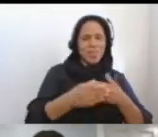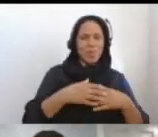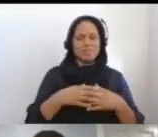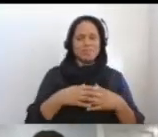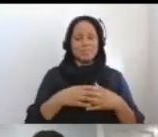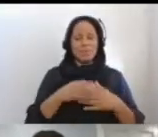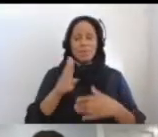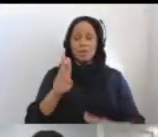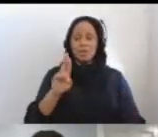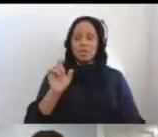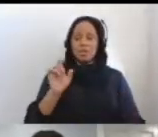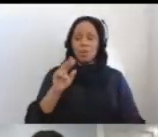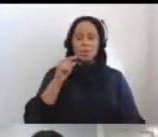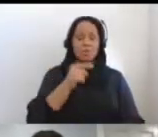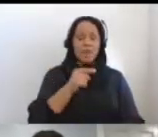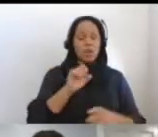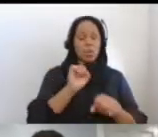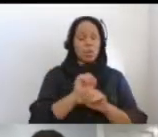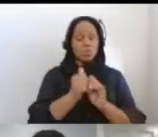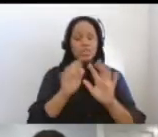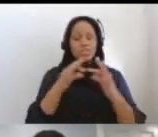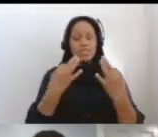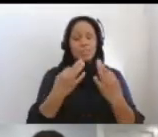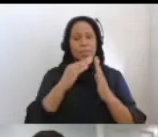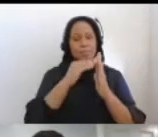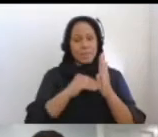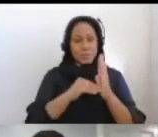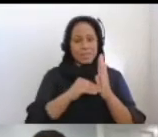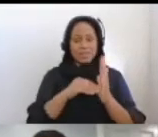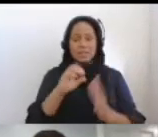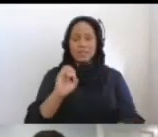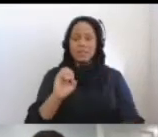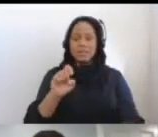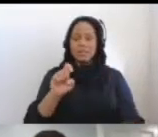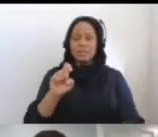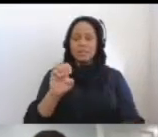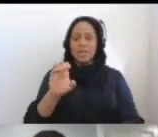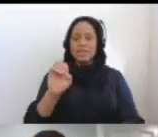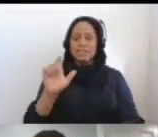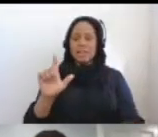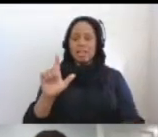works with the family on building the Excel sheet. And then the broker sends that to the FI, right? The